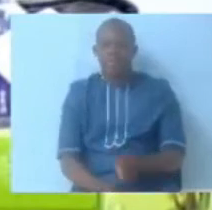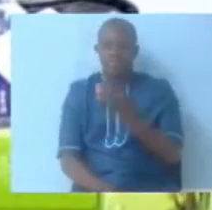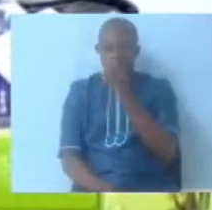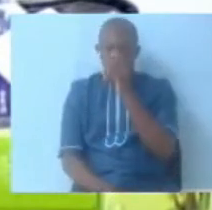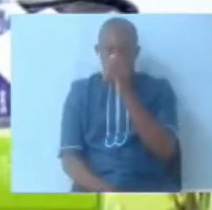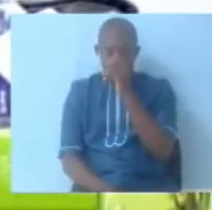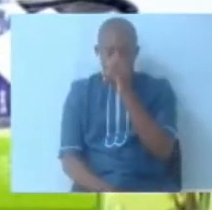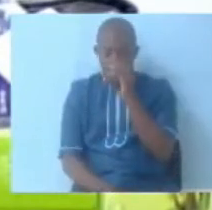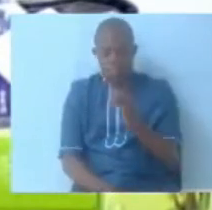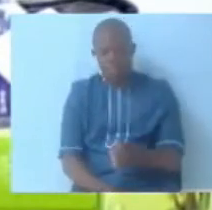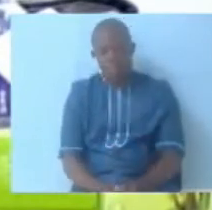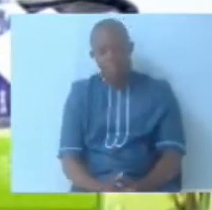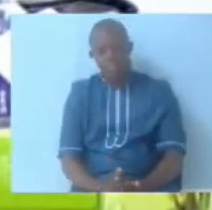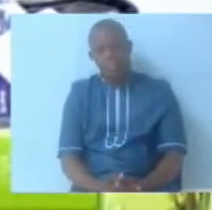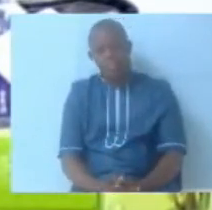the